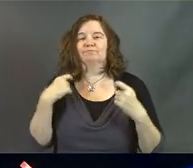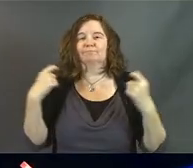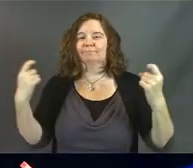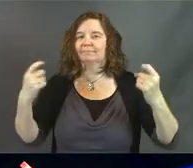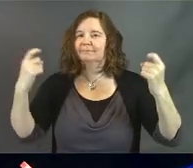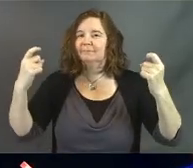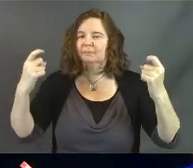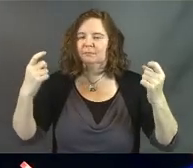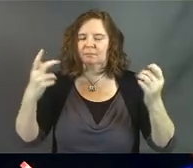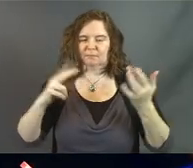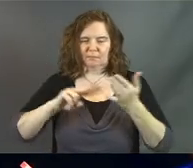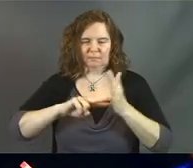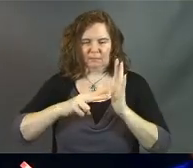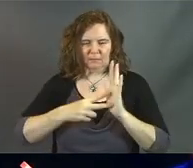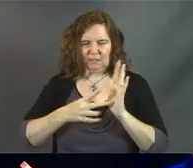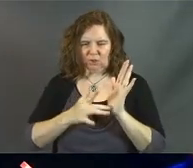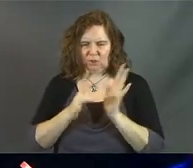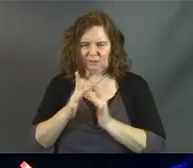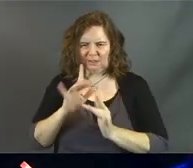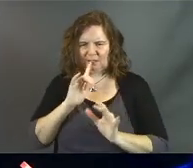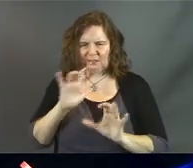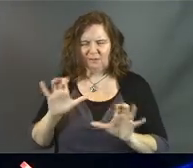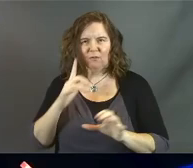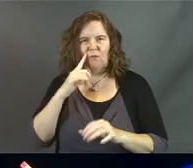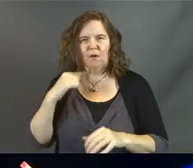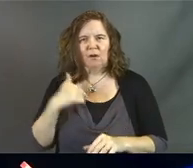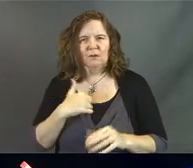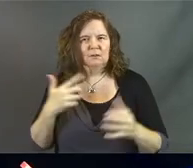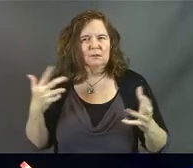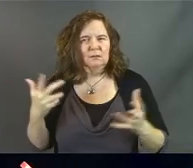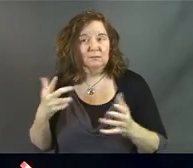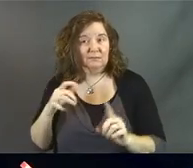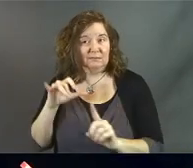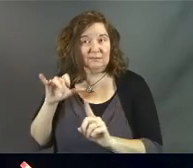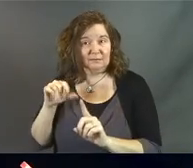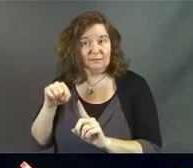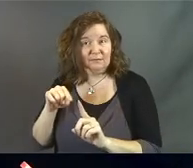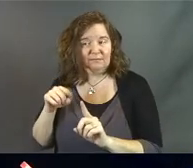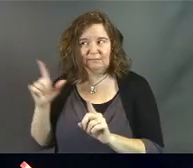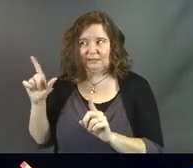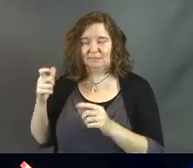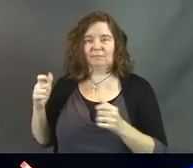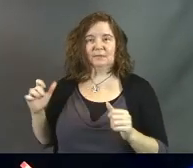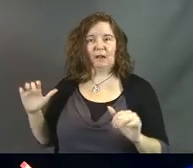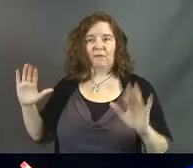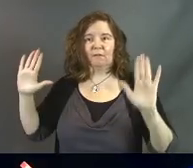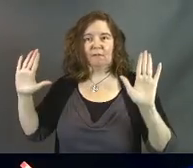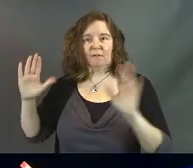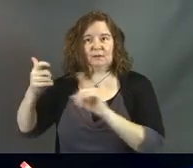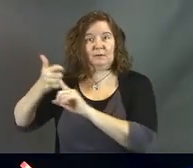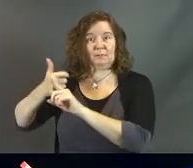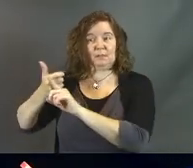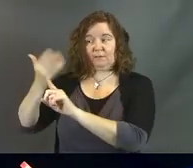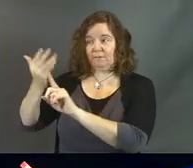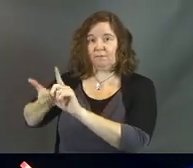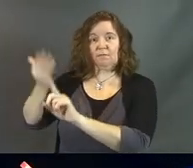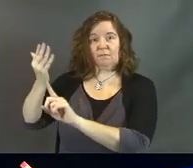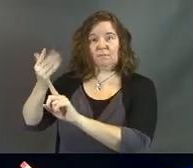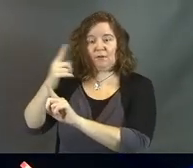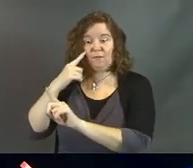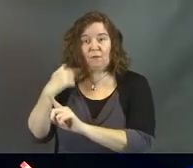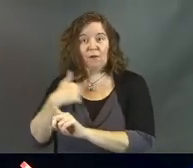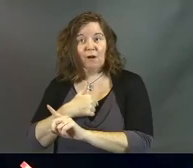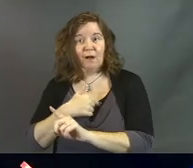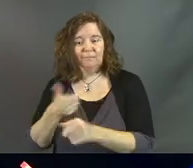celebrate what it is that Jesus actually did for us. He sacrificed himself to give